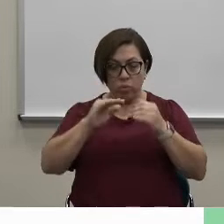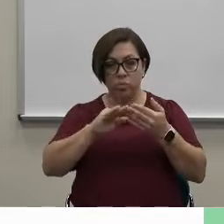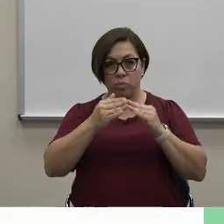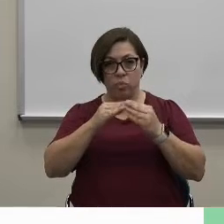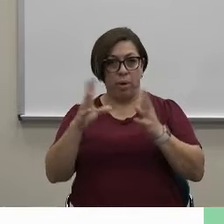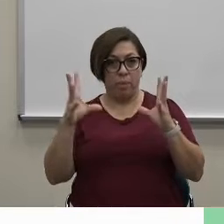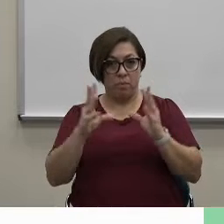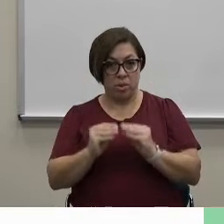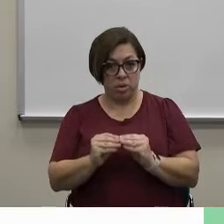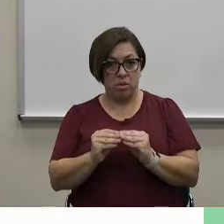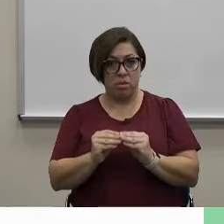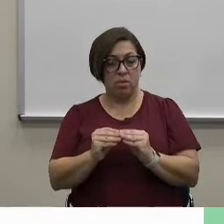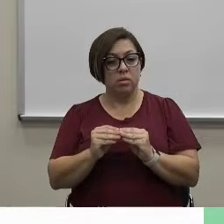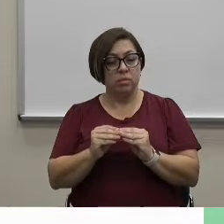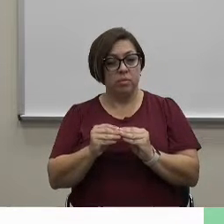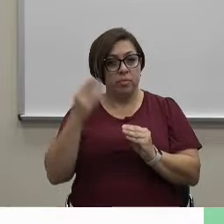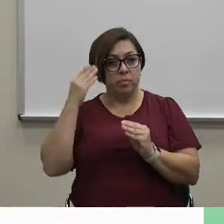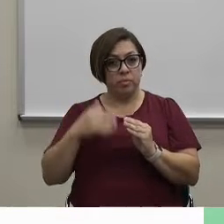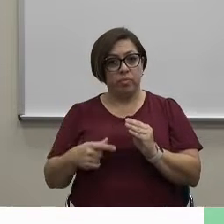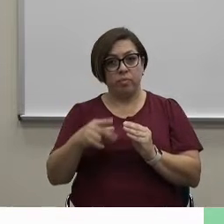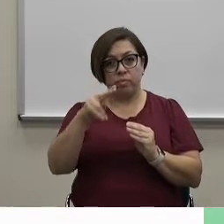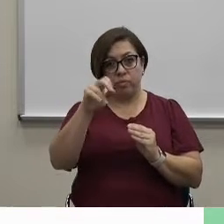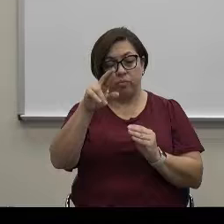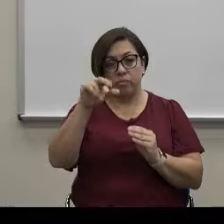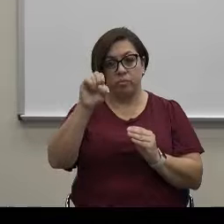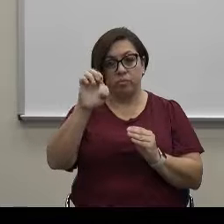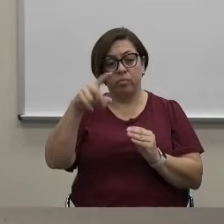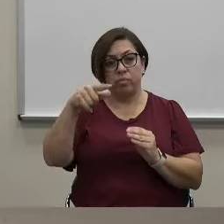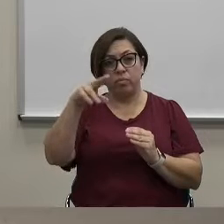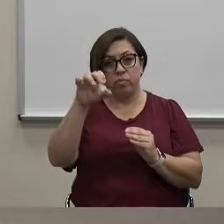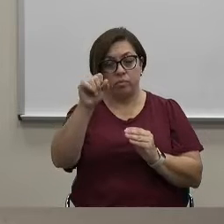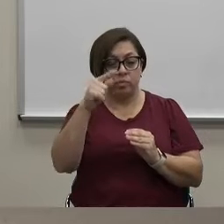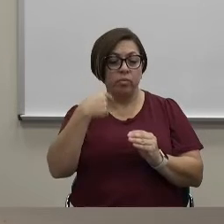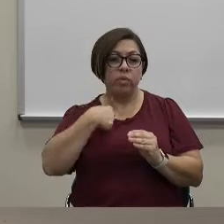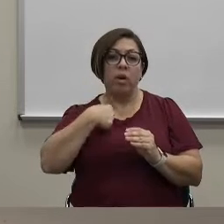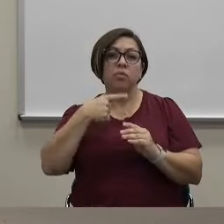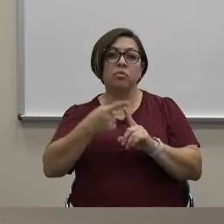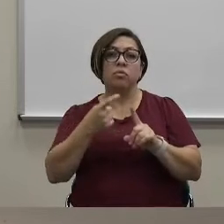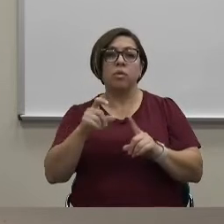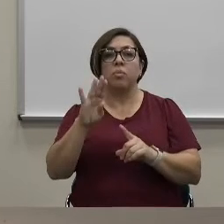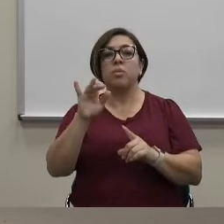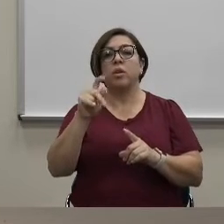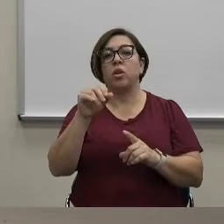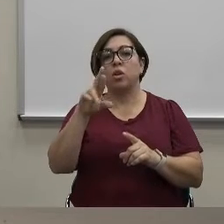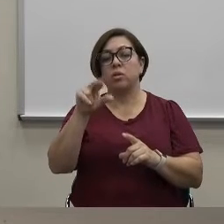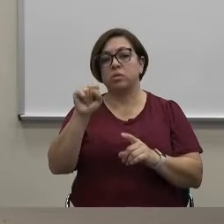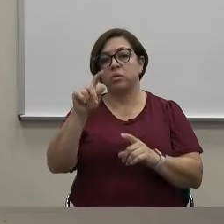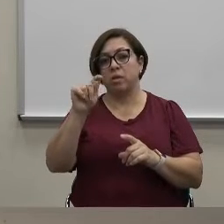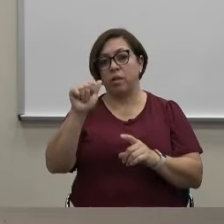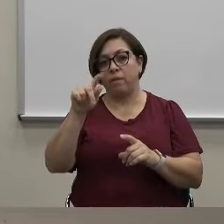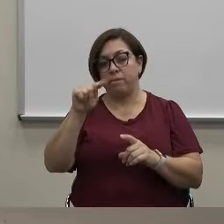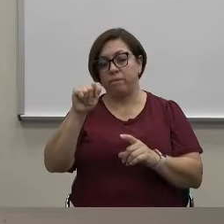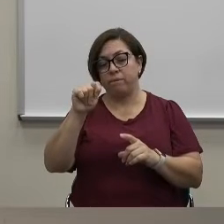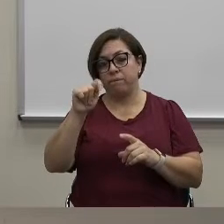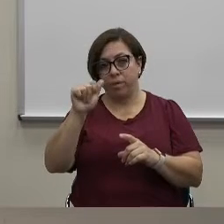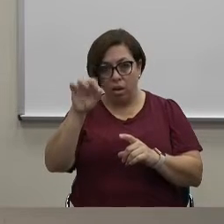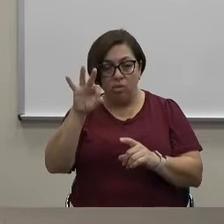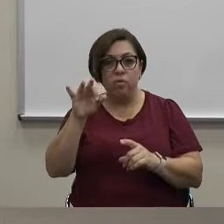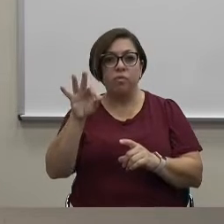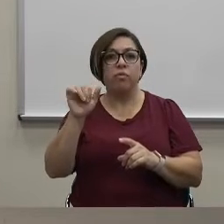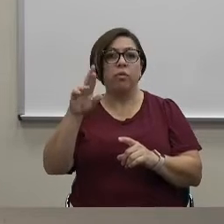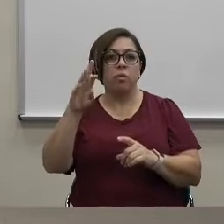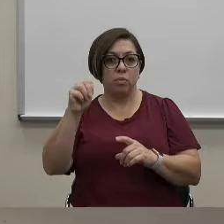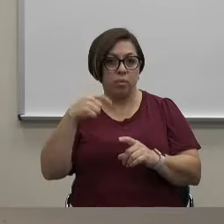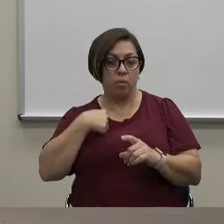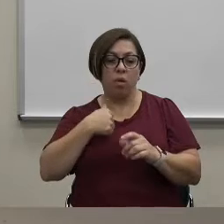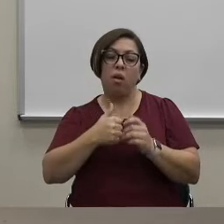are here, as Mr. Lerma said, my name is Gunnar Sequist. I'm a member of the Vicker staff firm, and it is our privilege to assist local governments